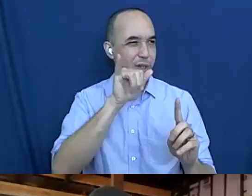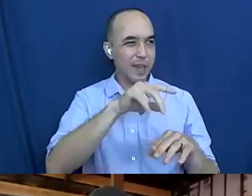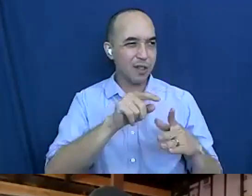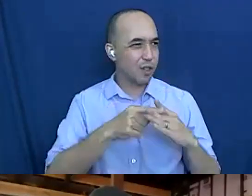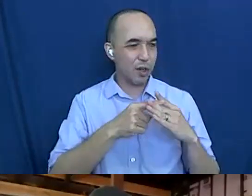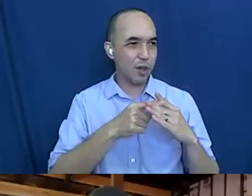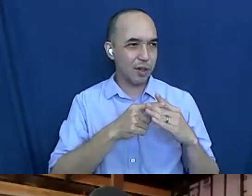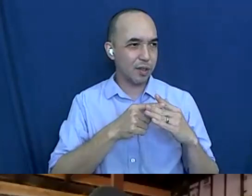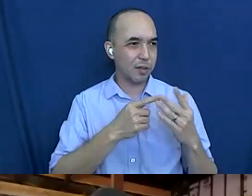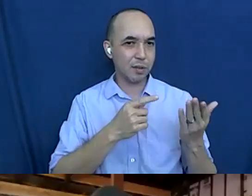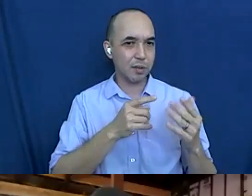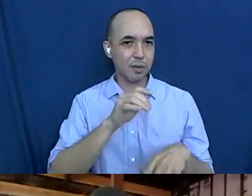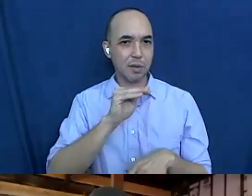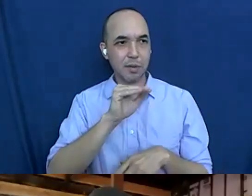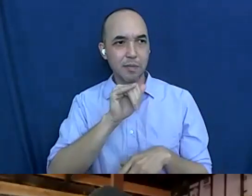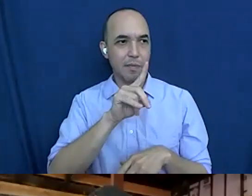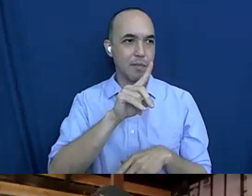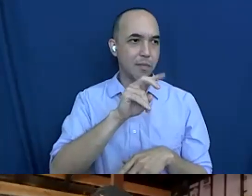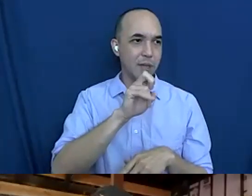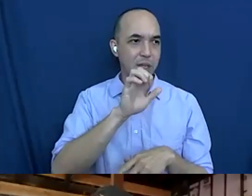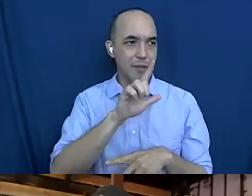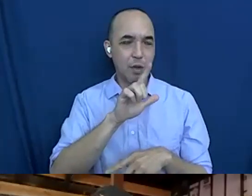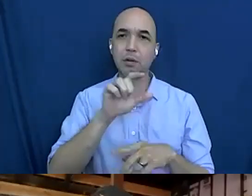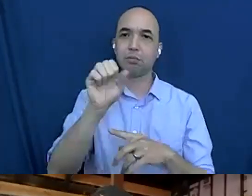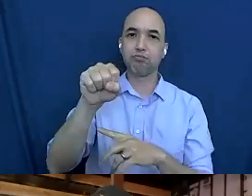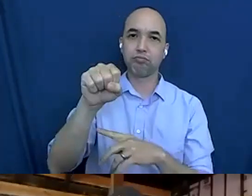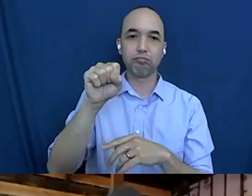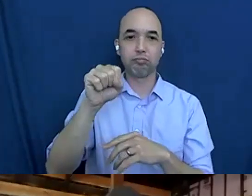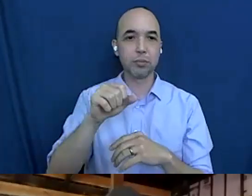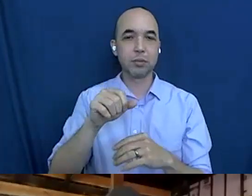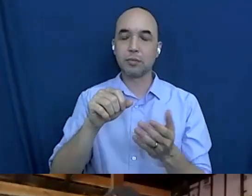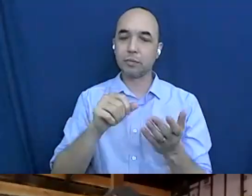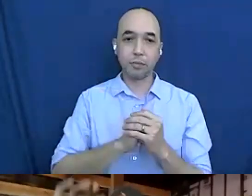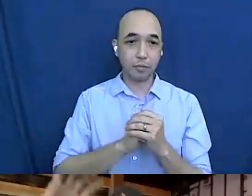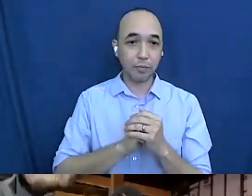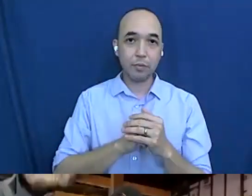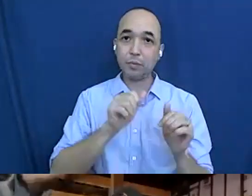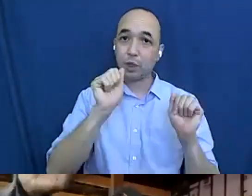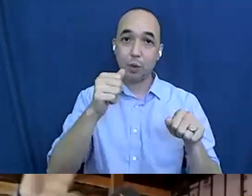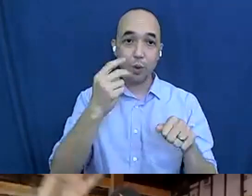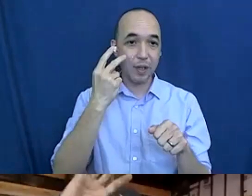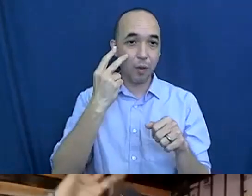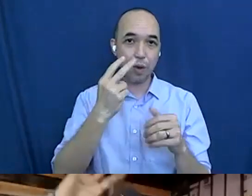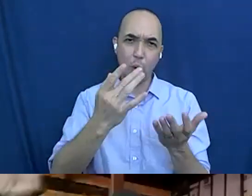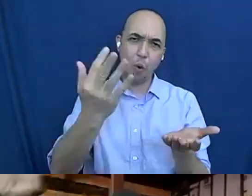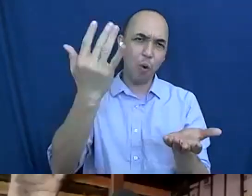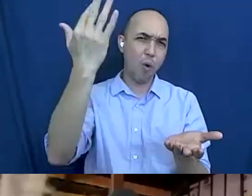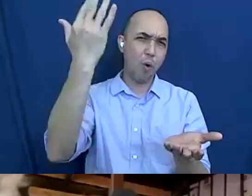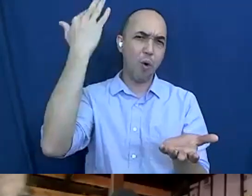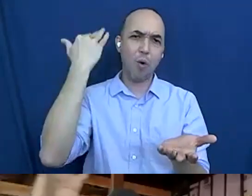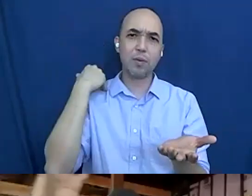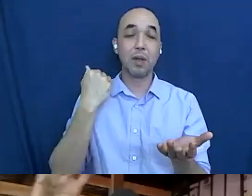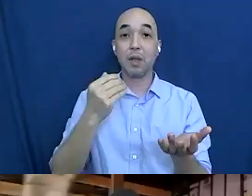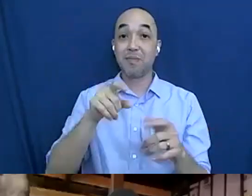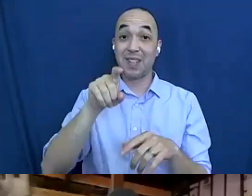or? Yes. You can go into the oldest caves. You'll see nothing but the hieroglyphics of hawks,